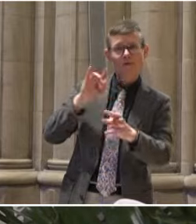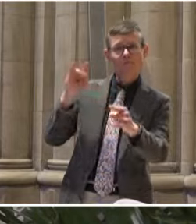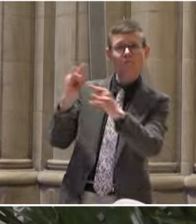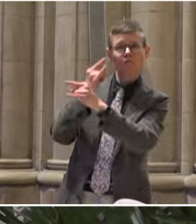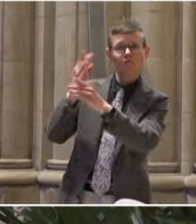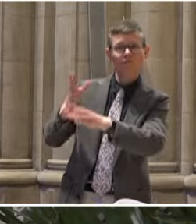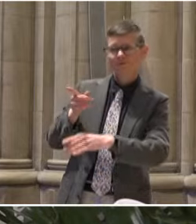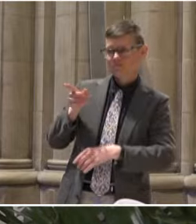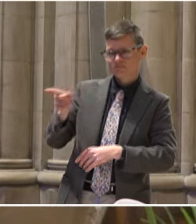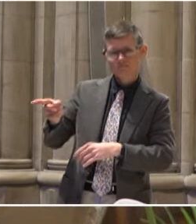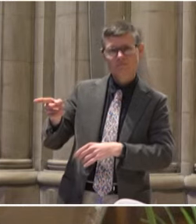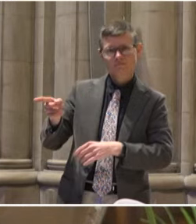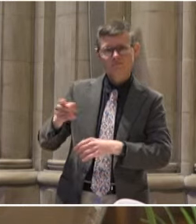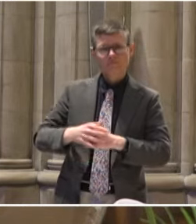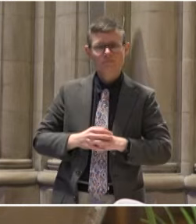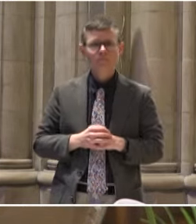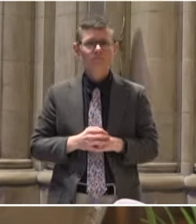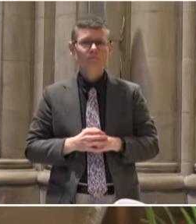hand.